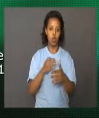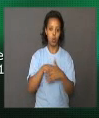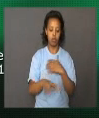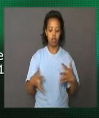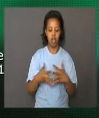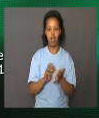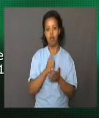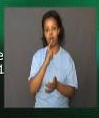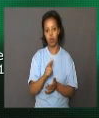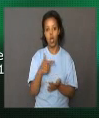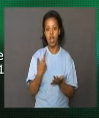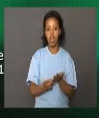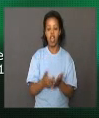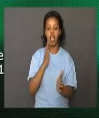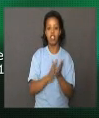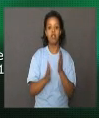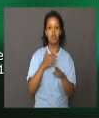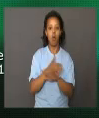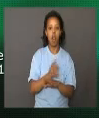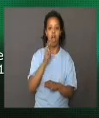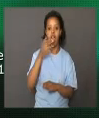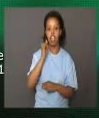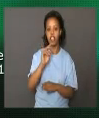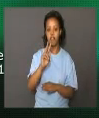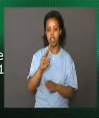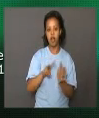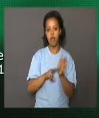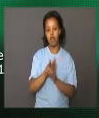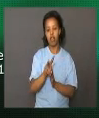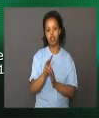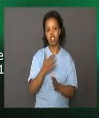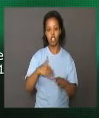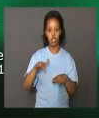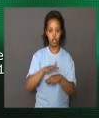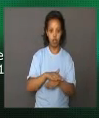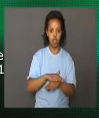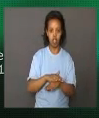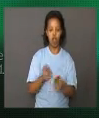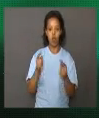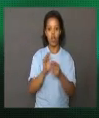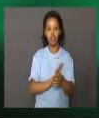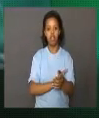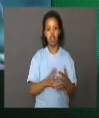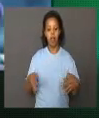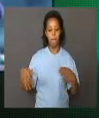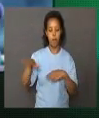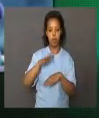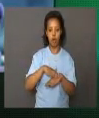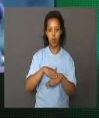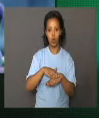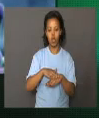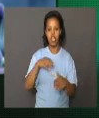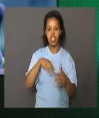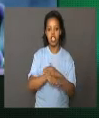Once this has occurred, the HIV viron envelope and the cell membrane are